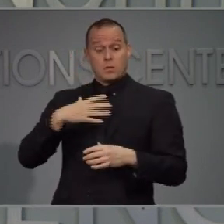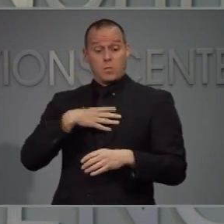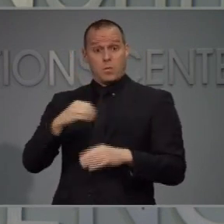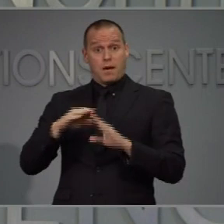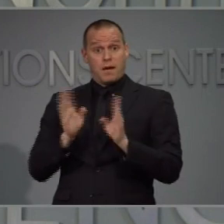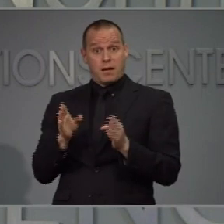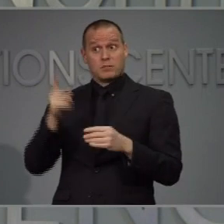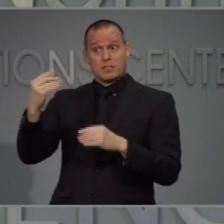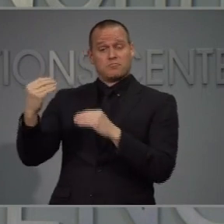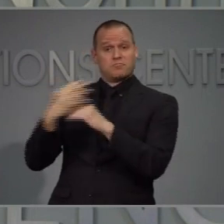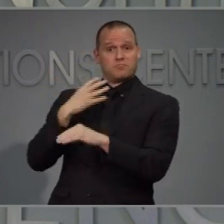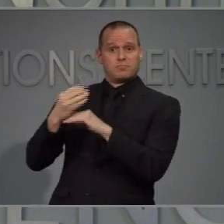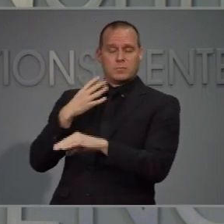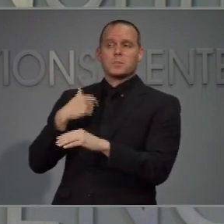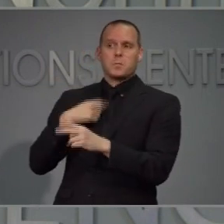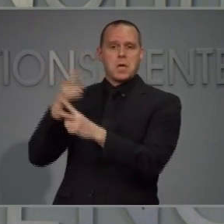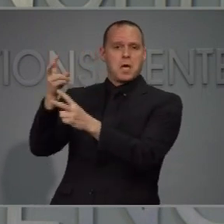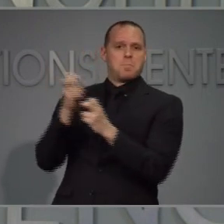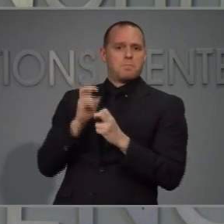our plan.